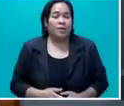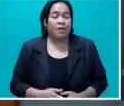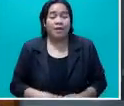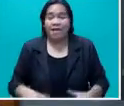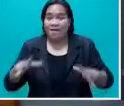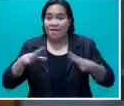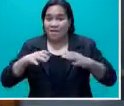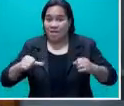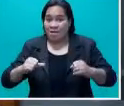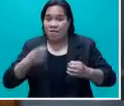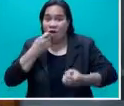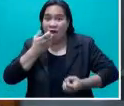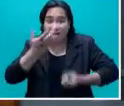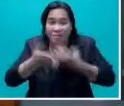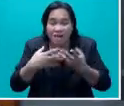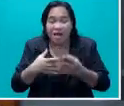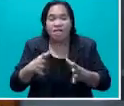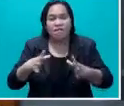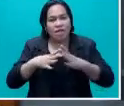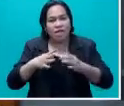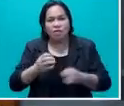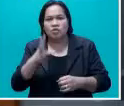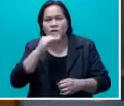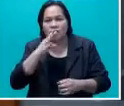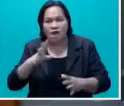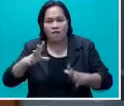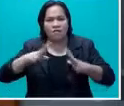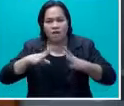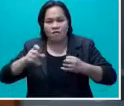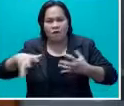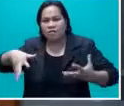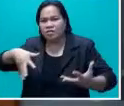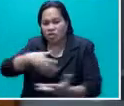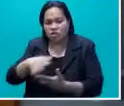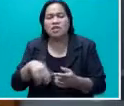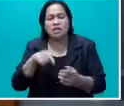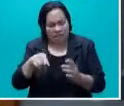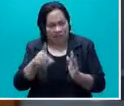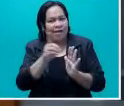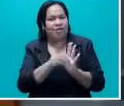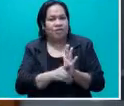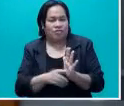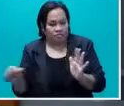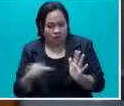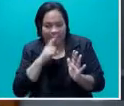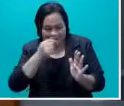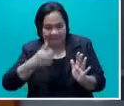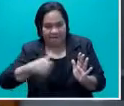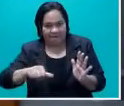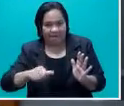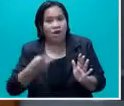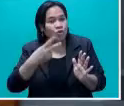of expression, freedom of speech, freedom of association are cornerstones of democracy, which are touted in the